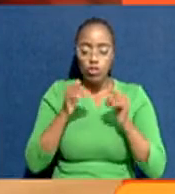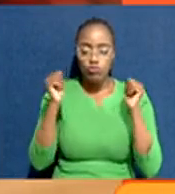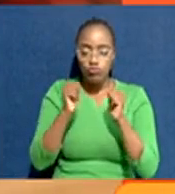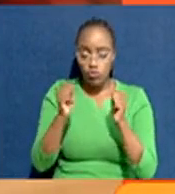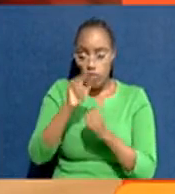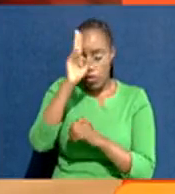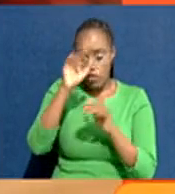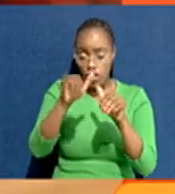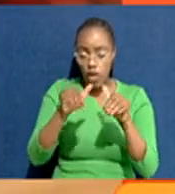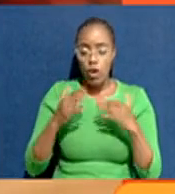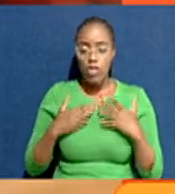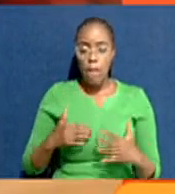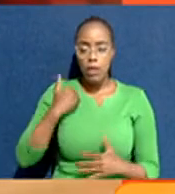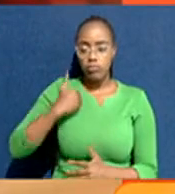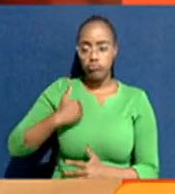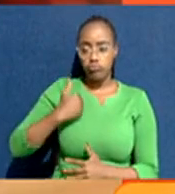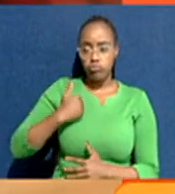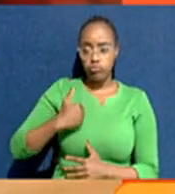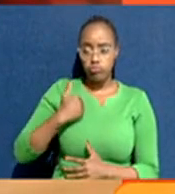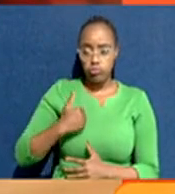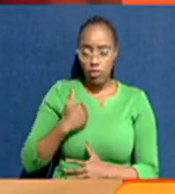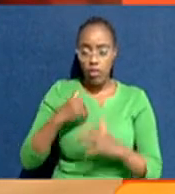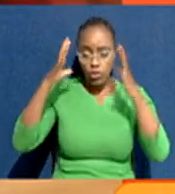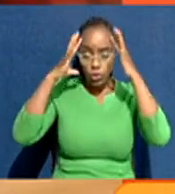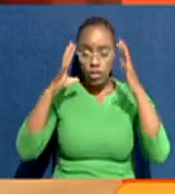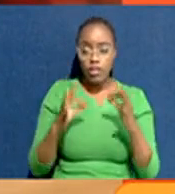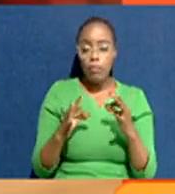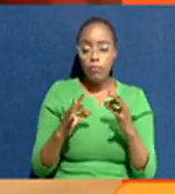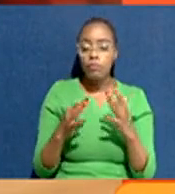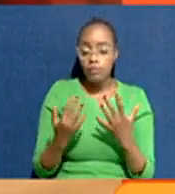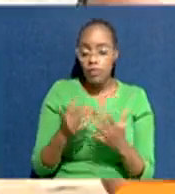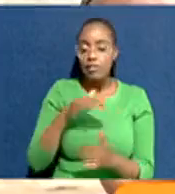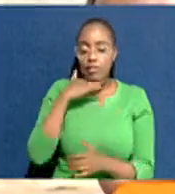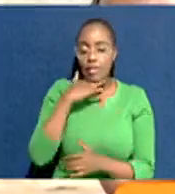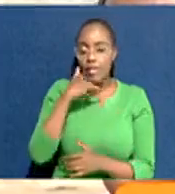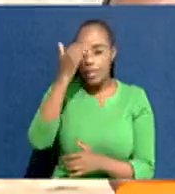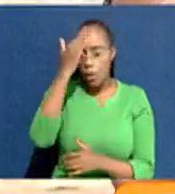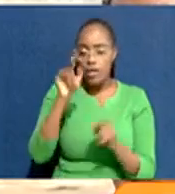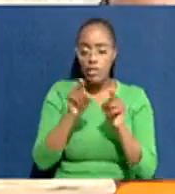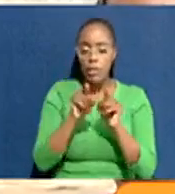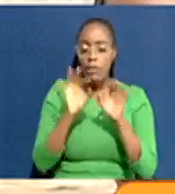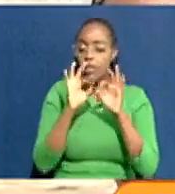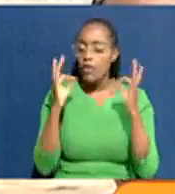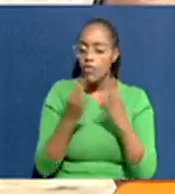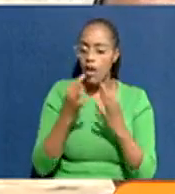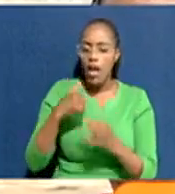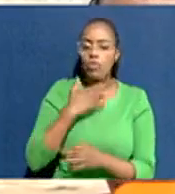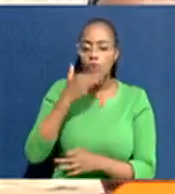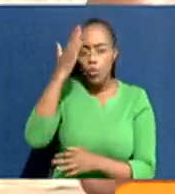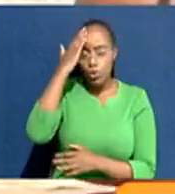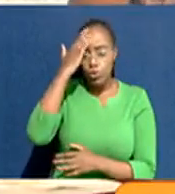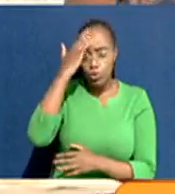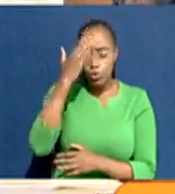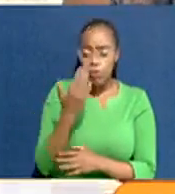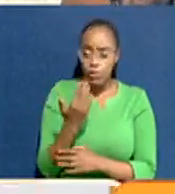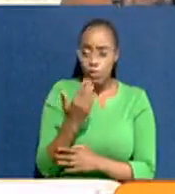police, awaiting the post-mortem exercise to determine the cause of her death. Kama familia tunataka kujua